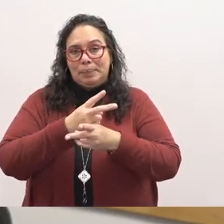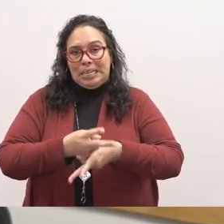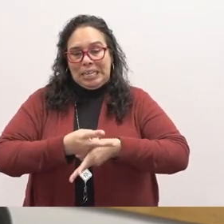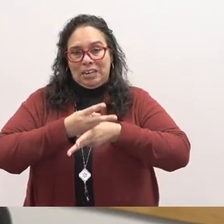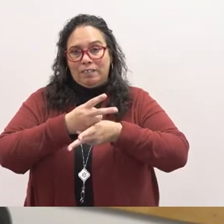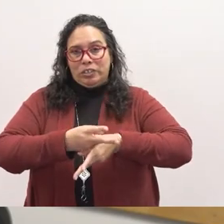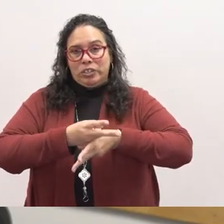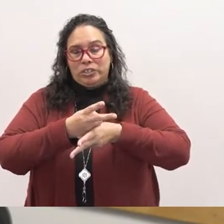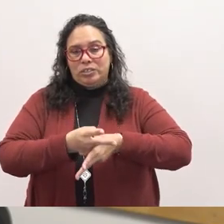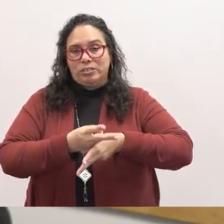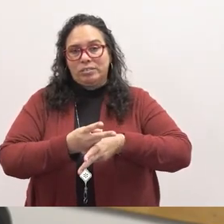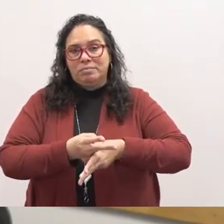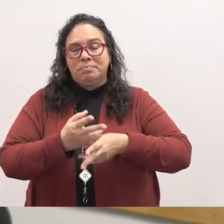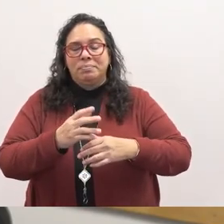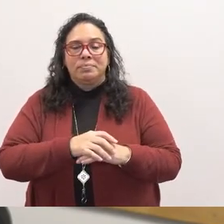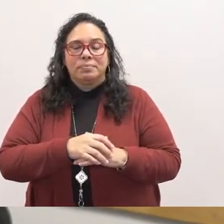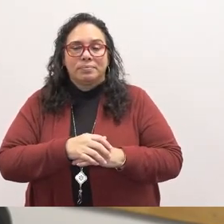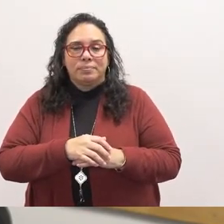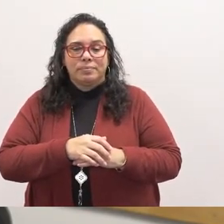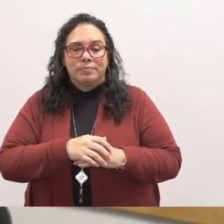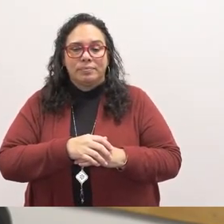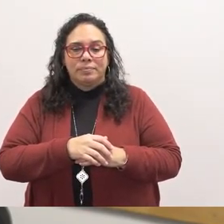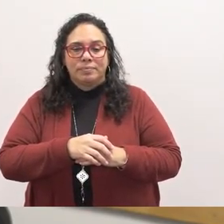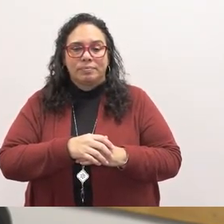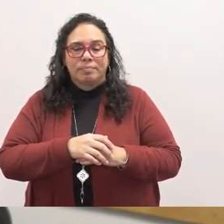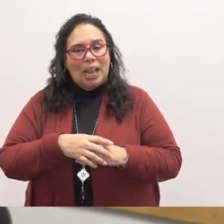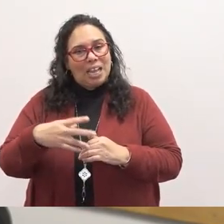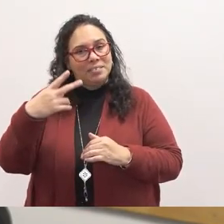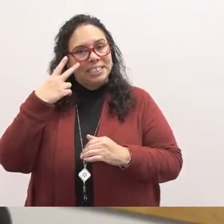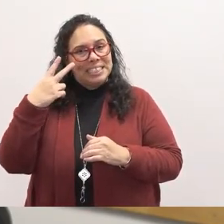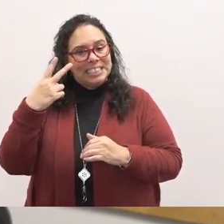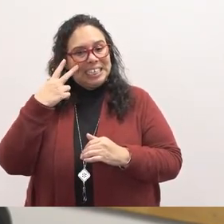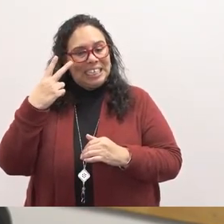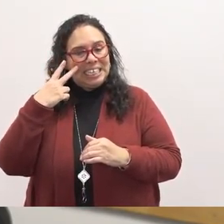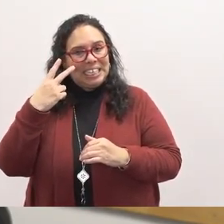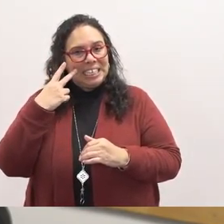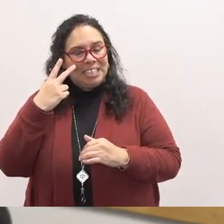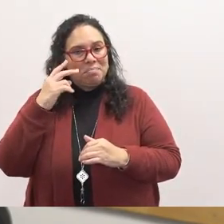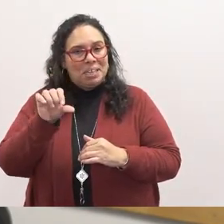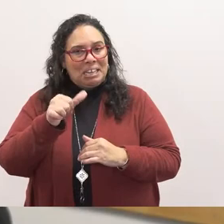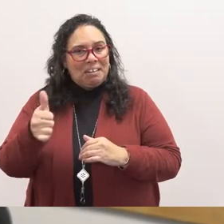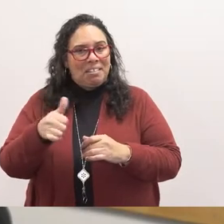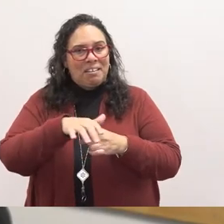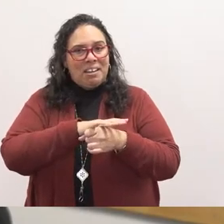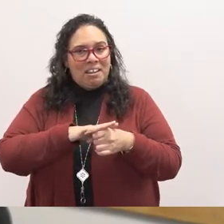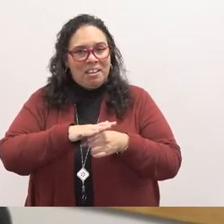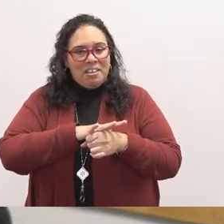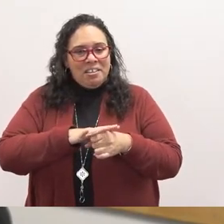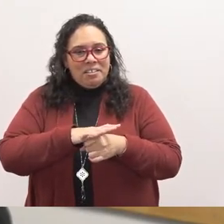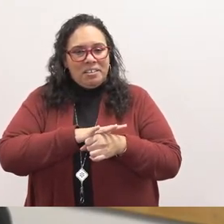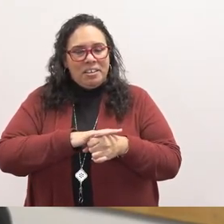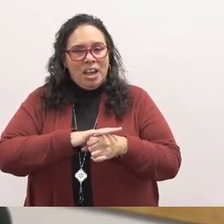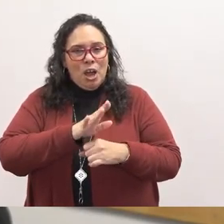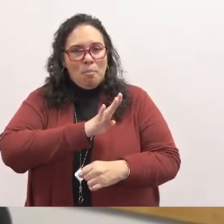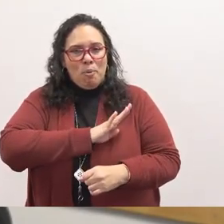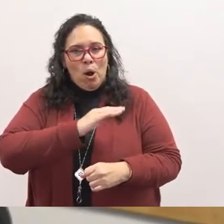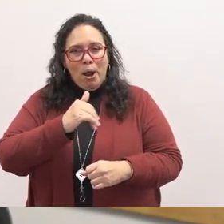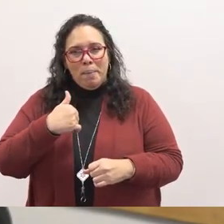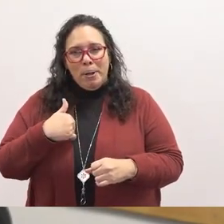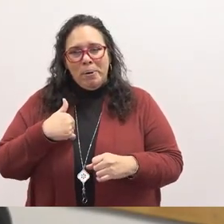again, this is sort of an antisocial thing, and that is I have seen in other areas where board members